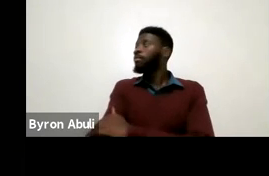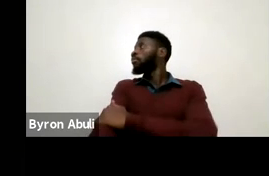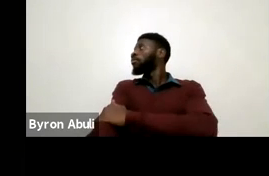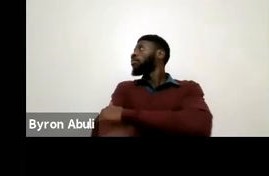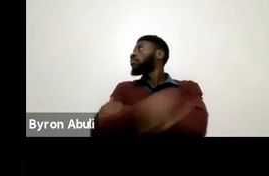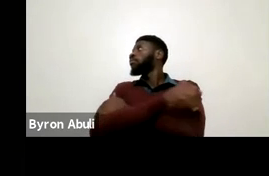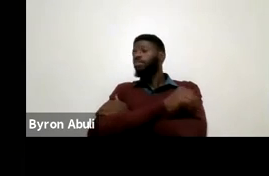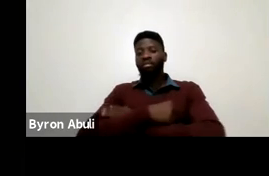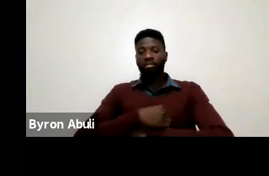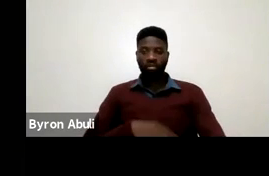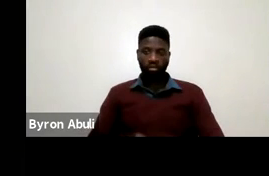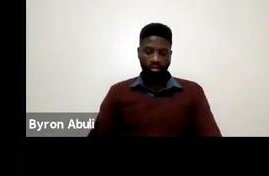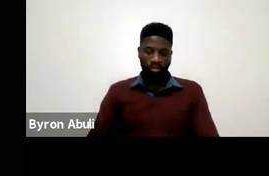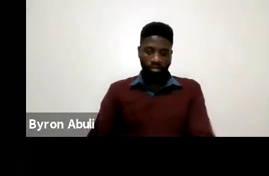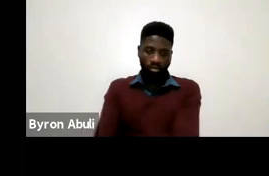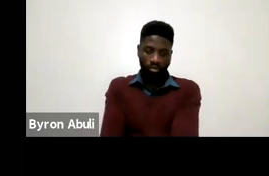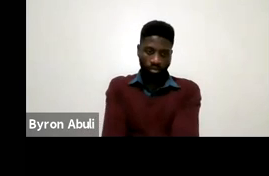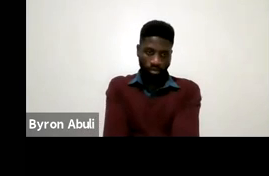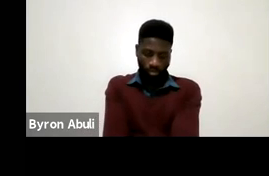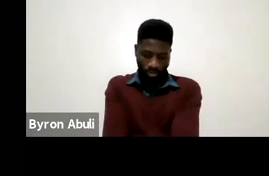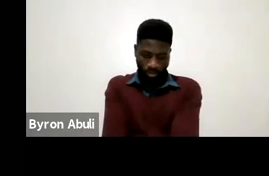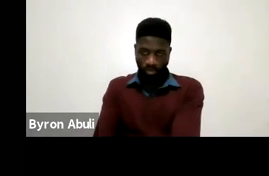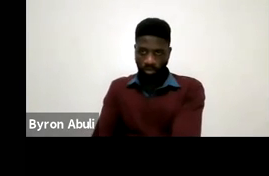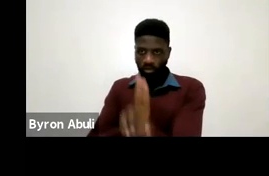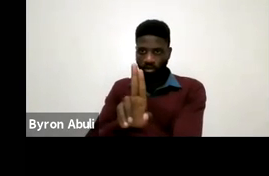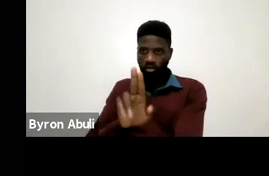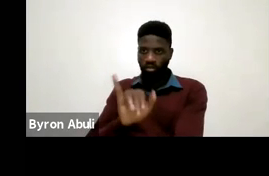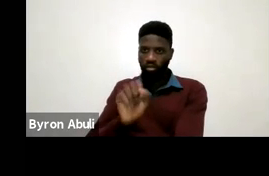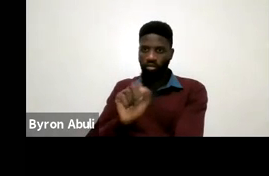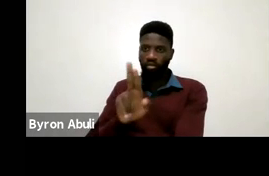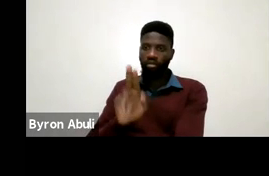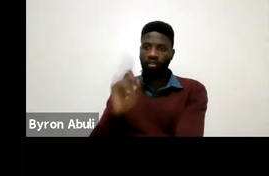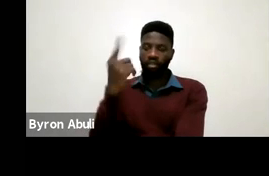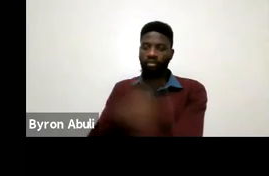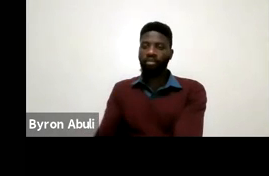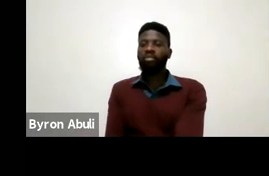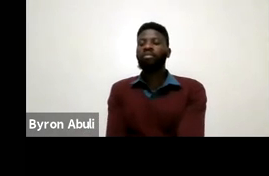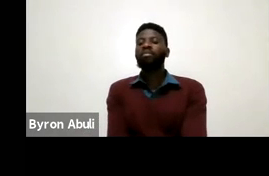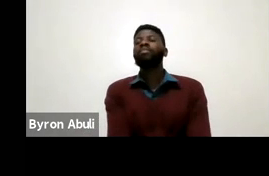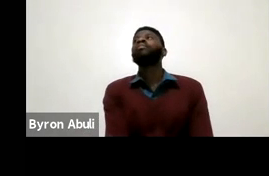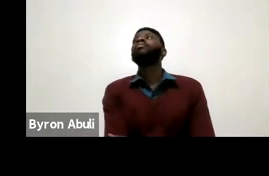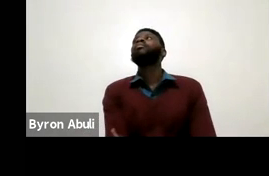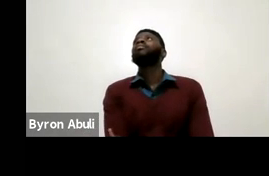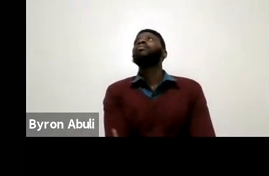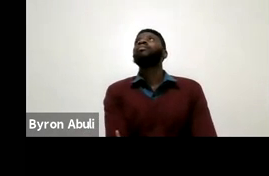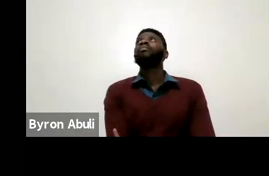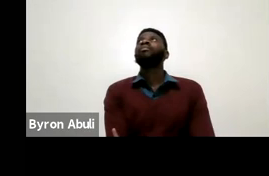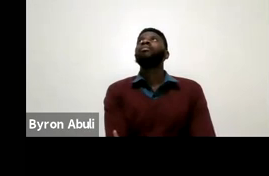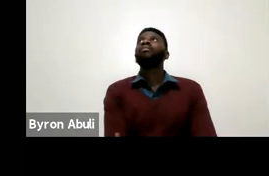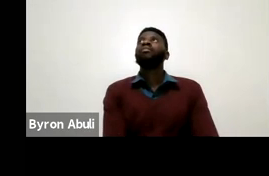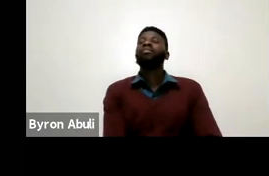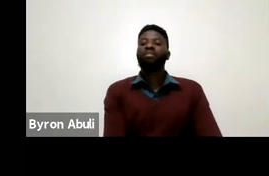Probably I want a first comment to come from USIU, if we have a gentleman or a lady from there.